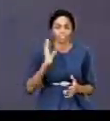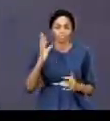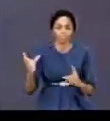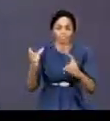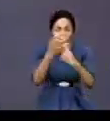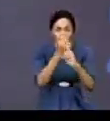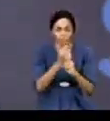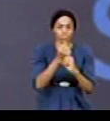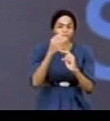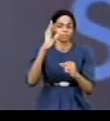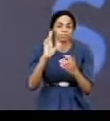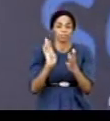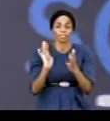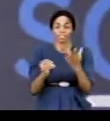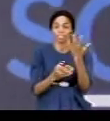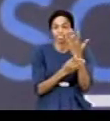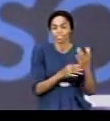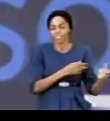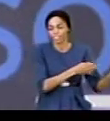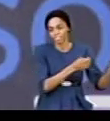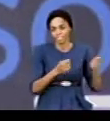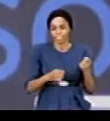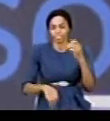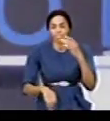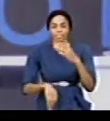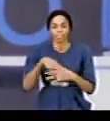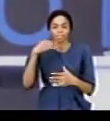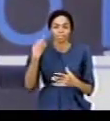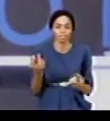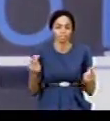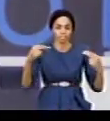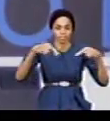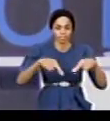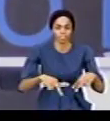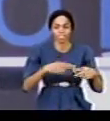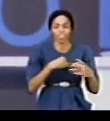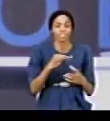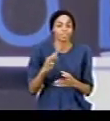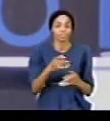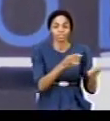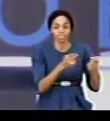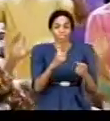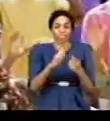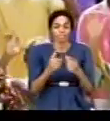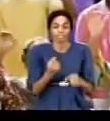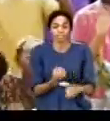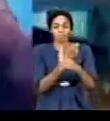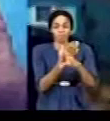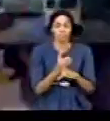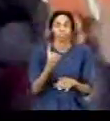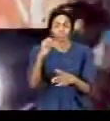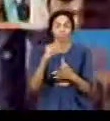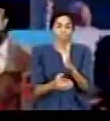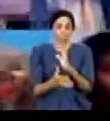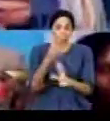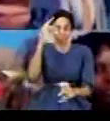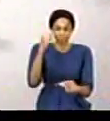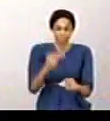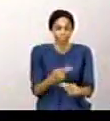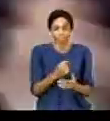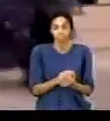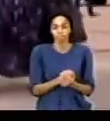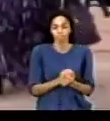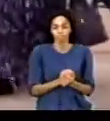hand, drag you out of the valley, and I'm going to drag you to the mountaintop. The Global Crusade